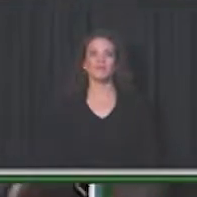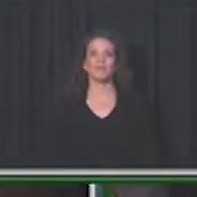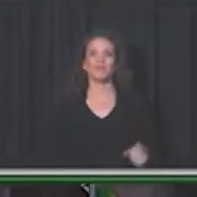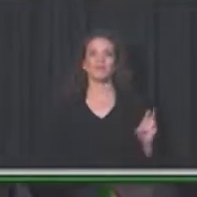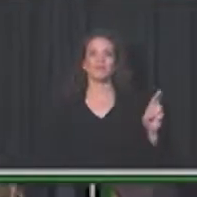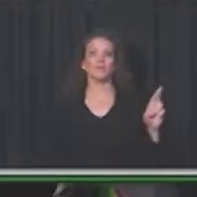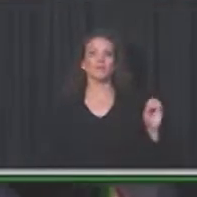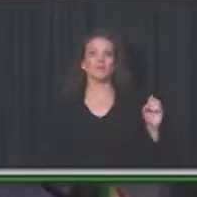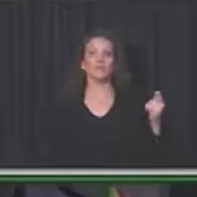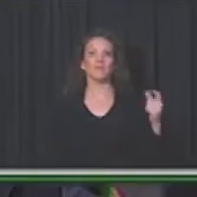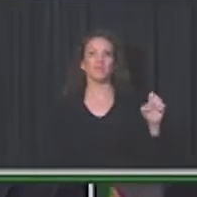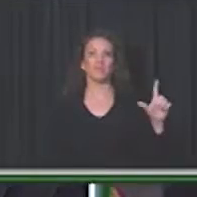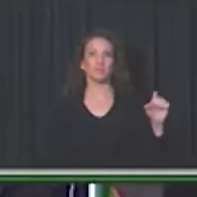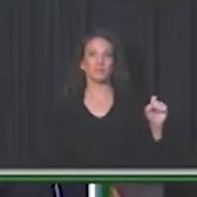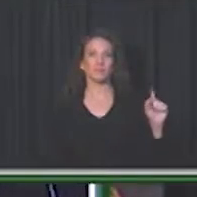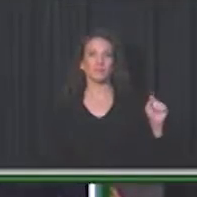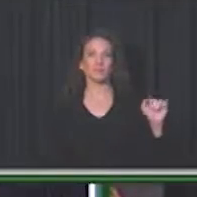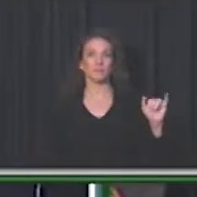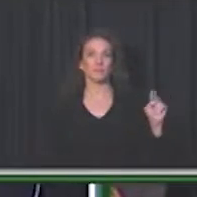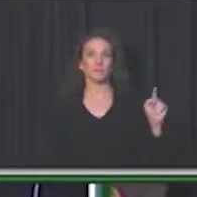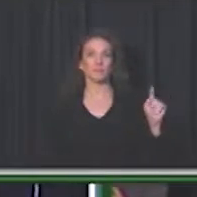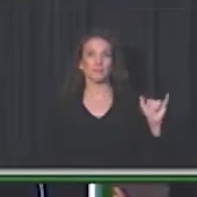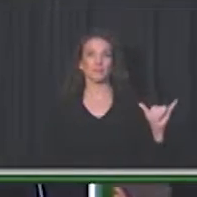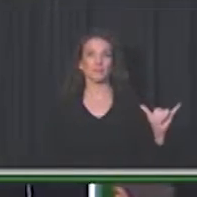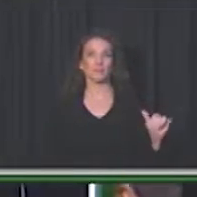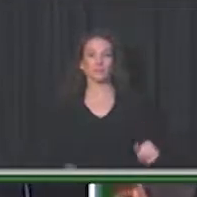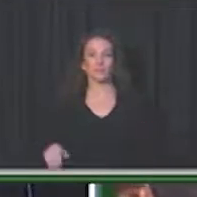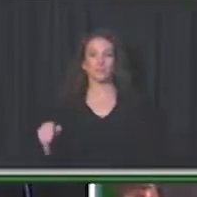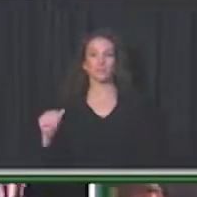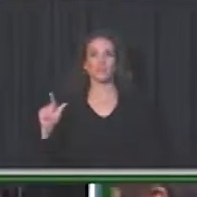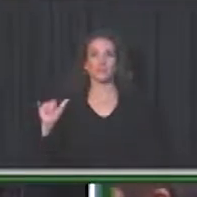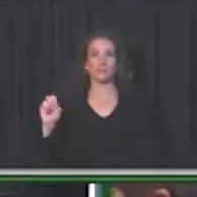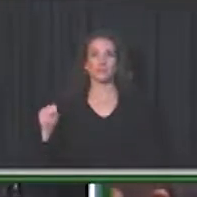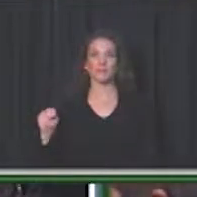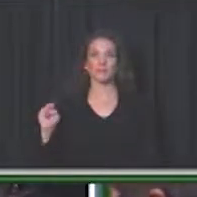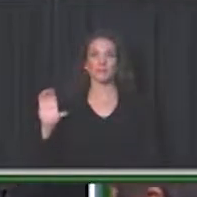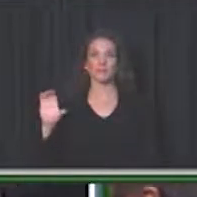Rochelle Tinty. Allison Louise Kentris.